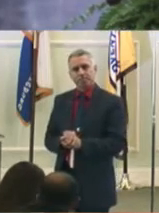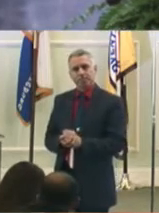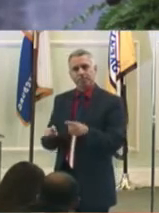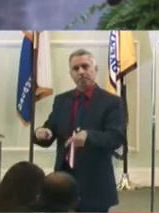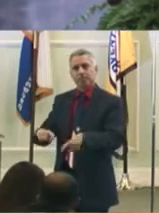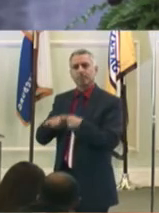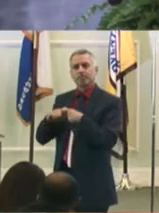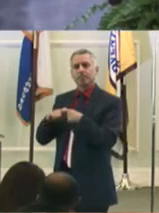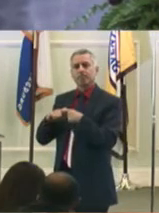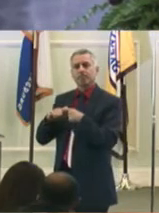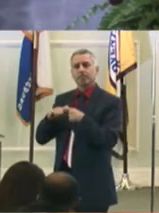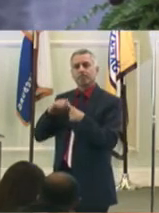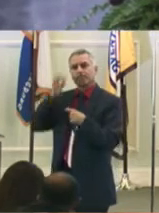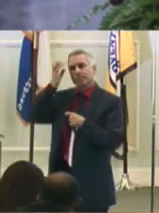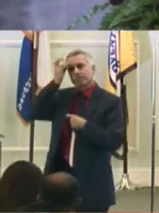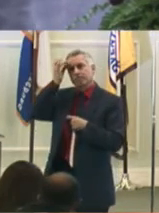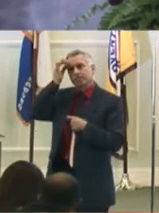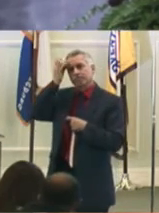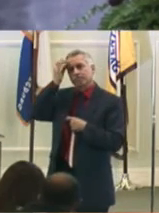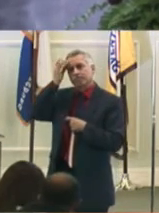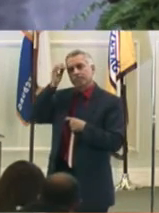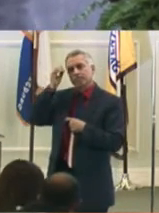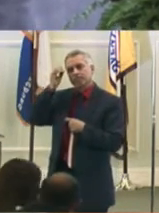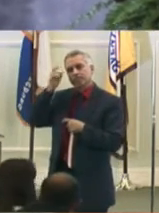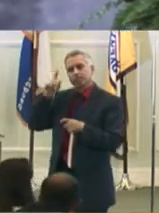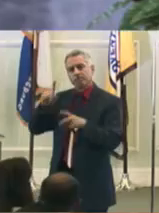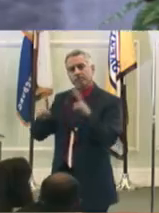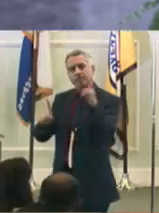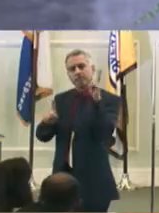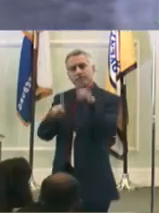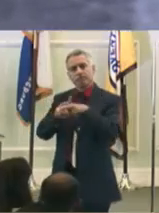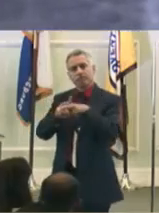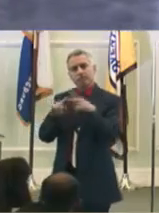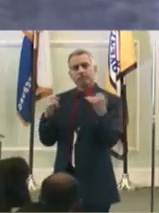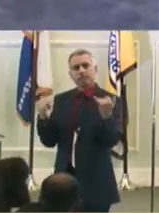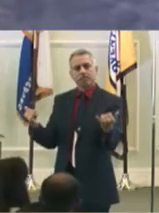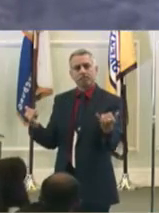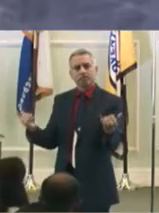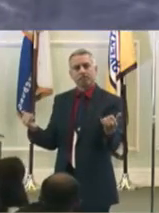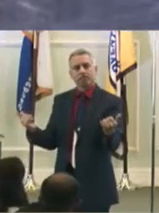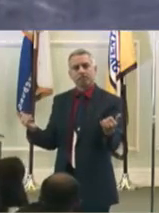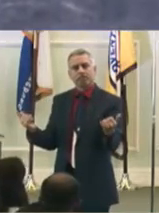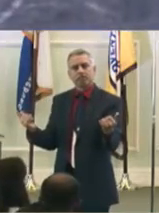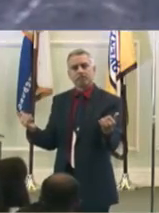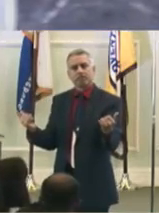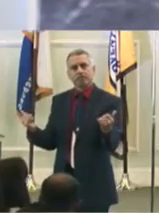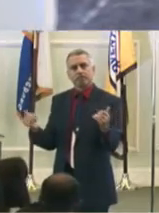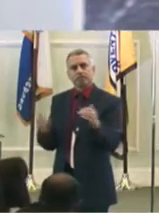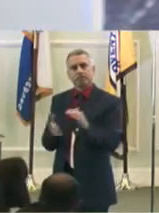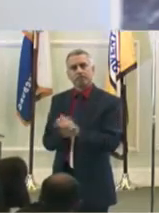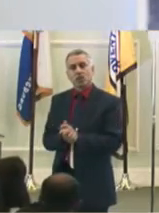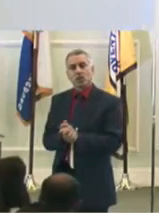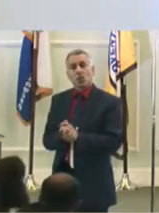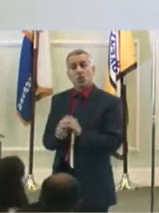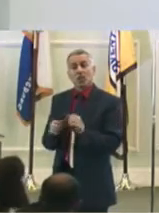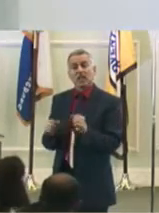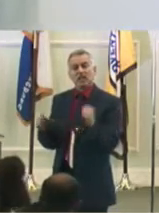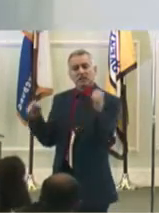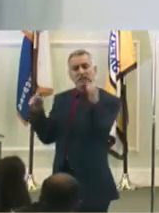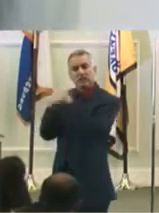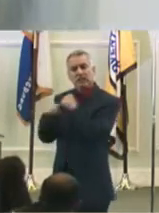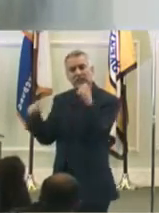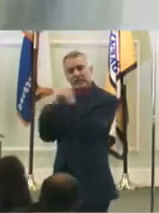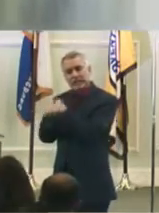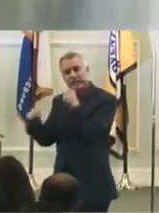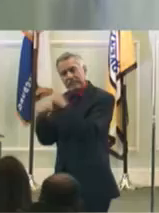moment. I think it's appropriate today as we consider this weekend. We can either fight against it with a 2-hour